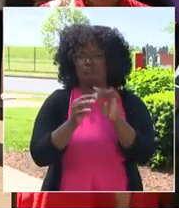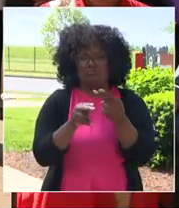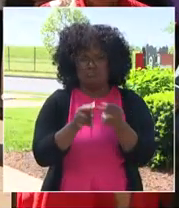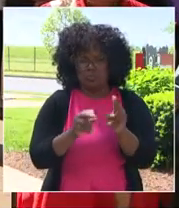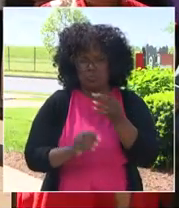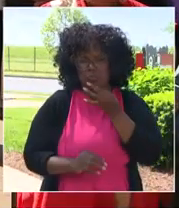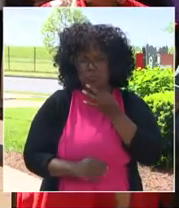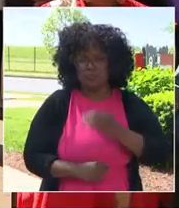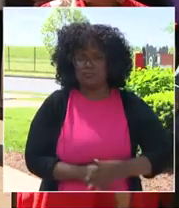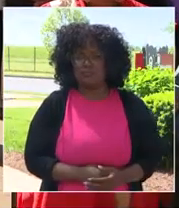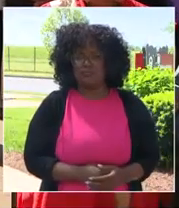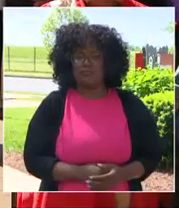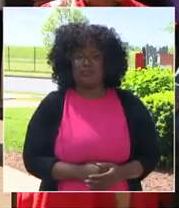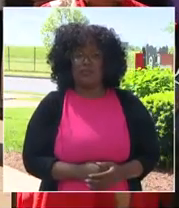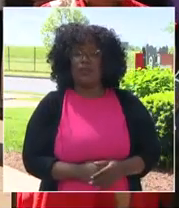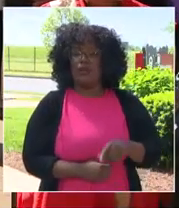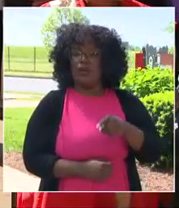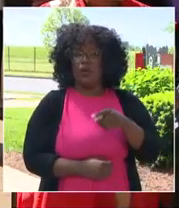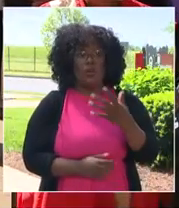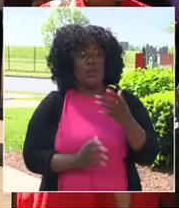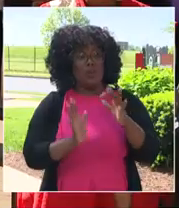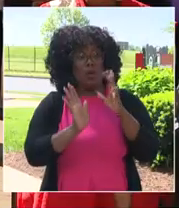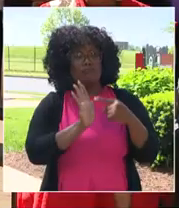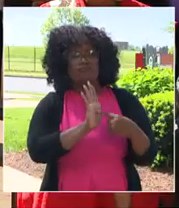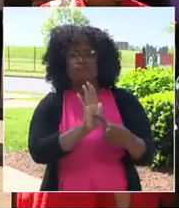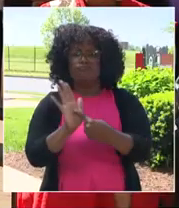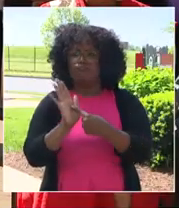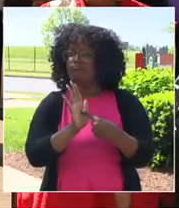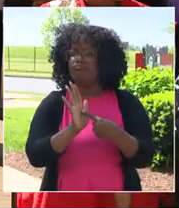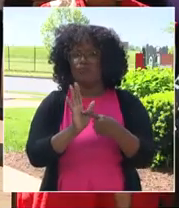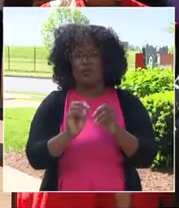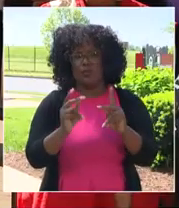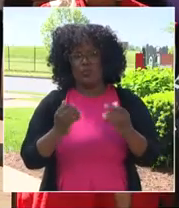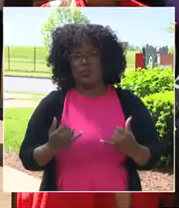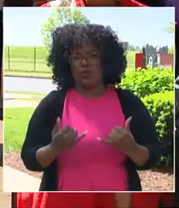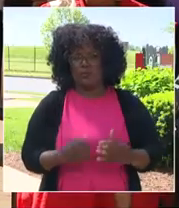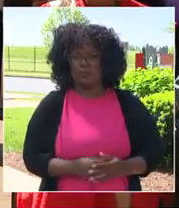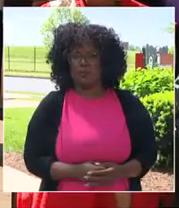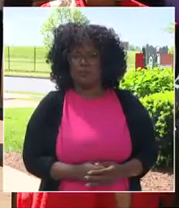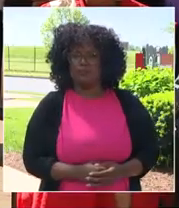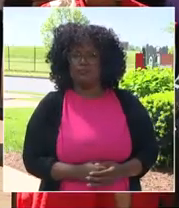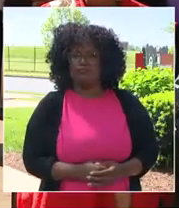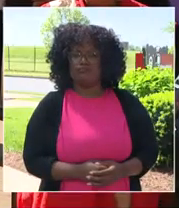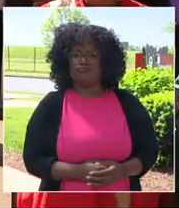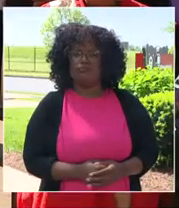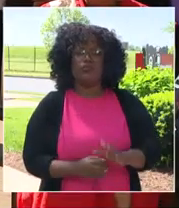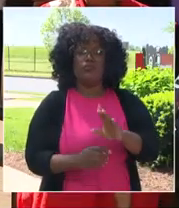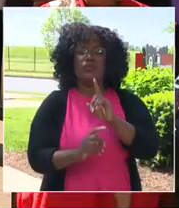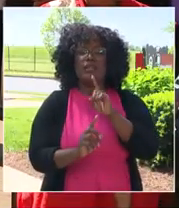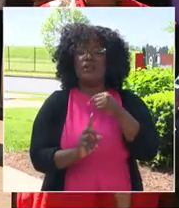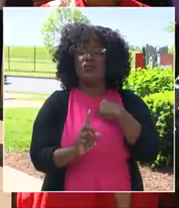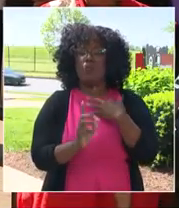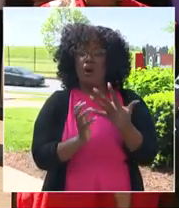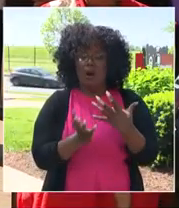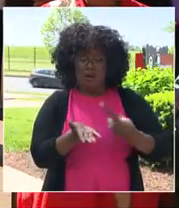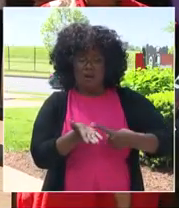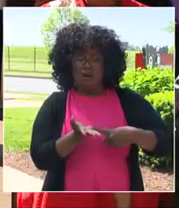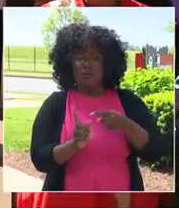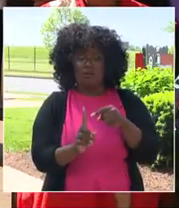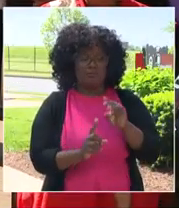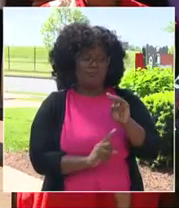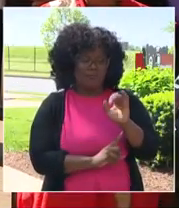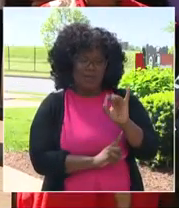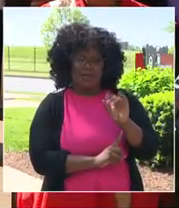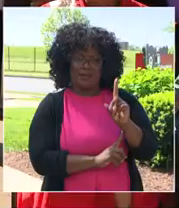this opportunity. We want to talk about why Medicaid is important to our